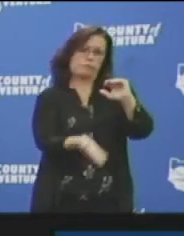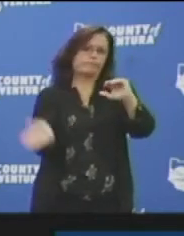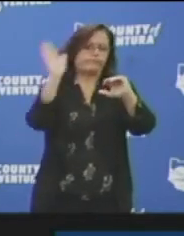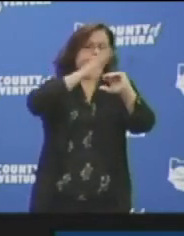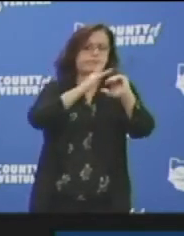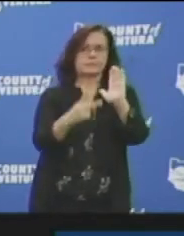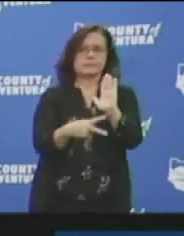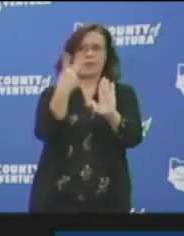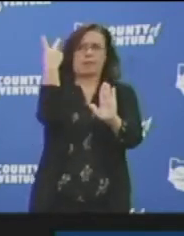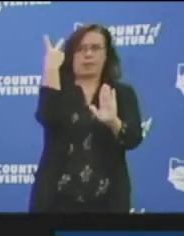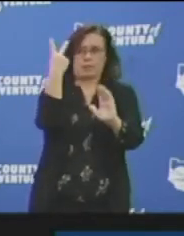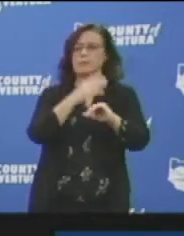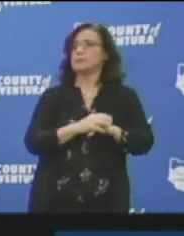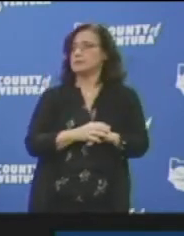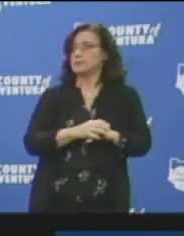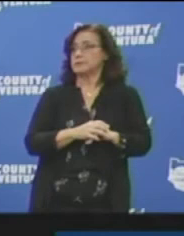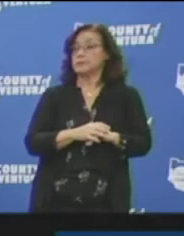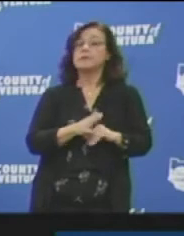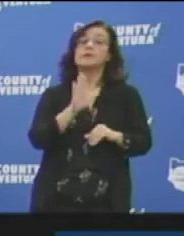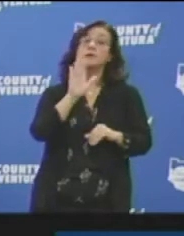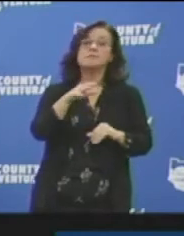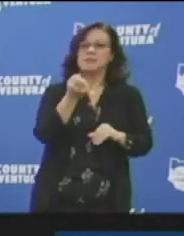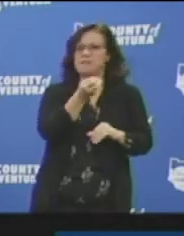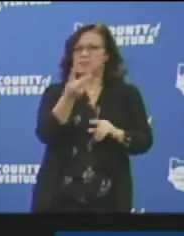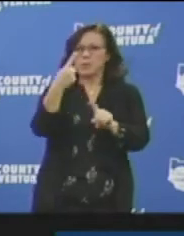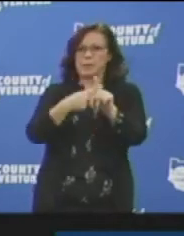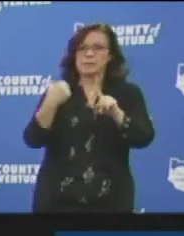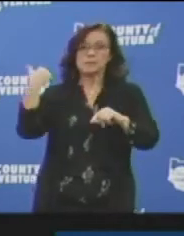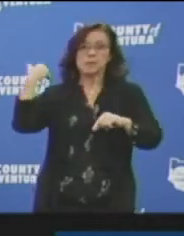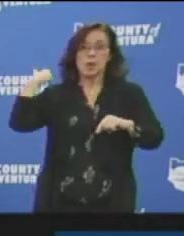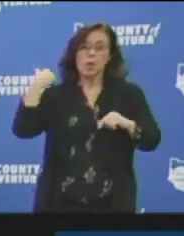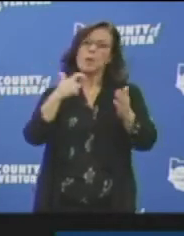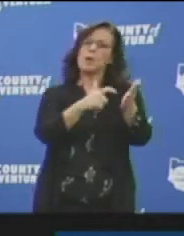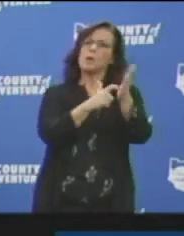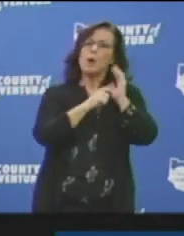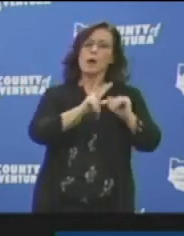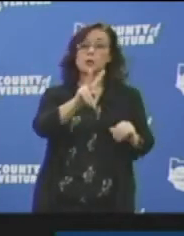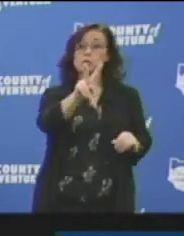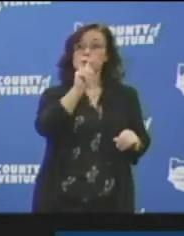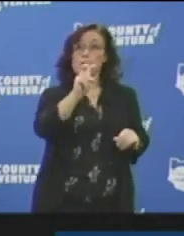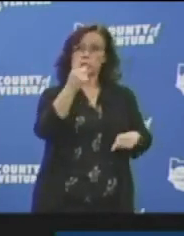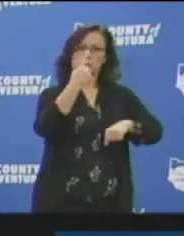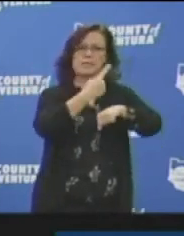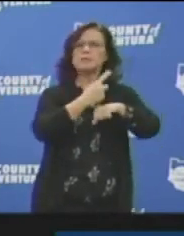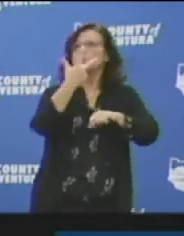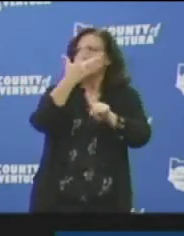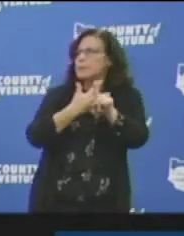this was at 200 days it took to do this. It's more like 3 months ago.